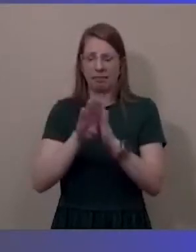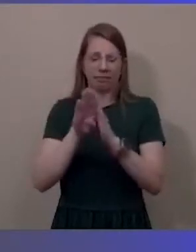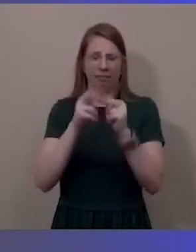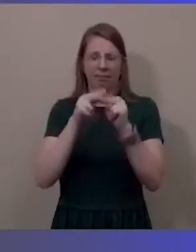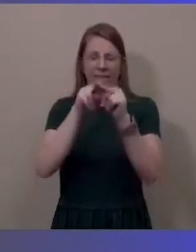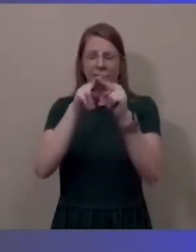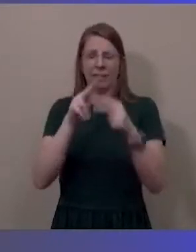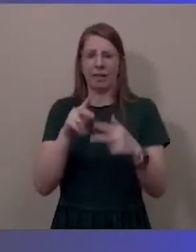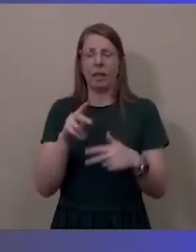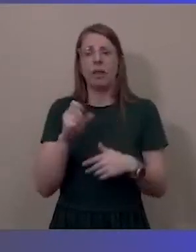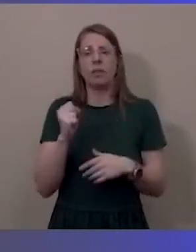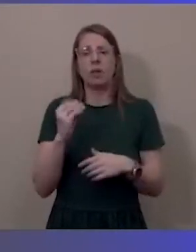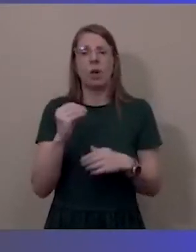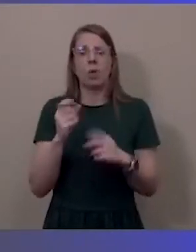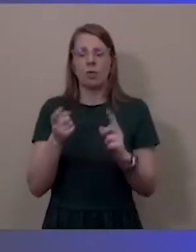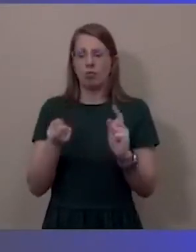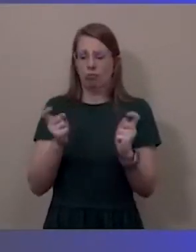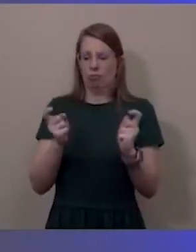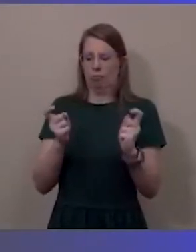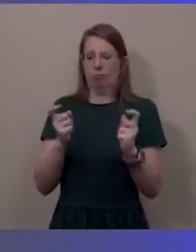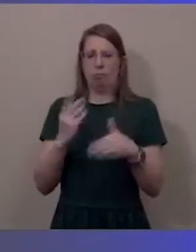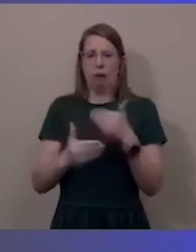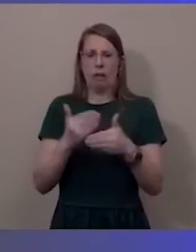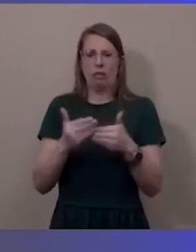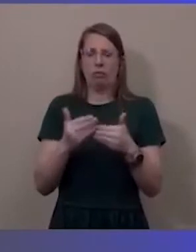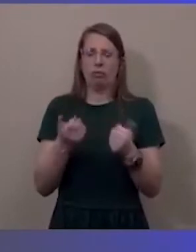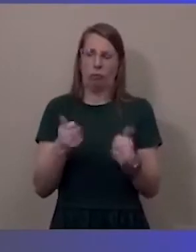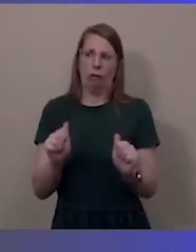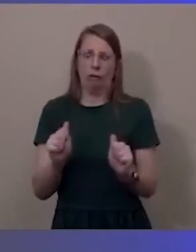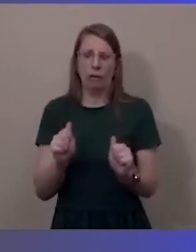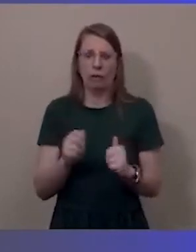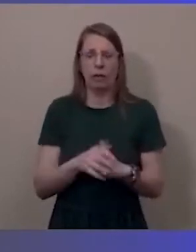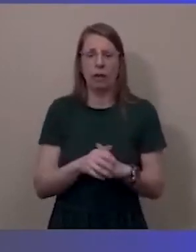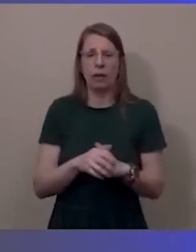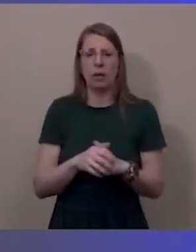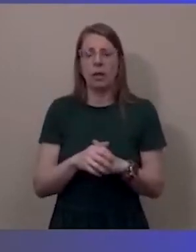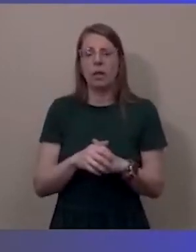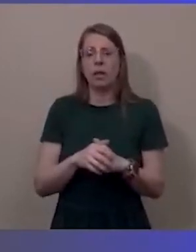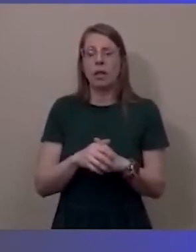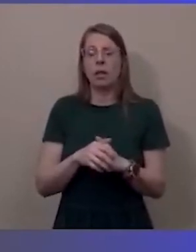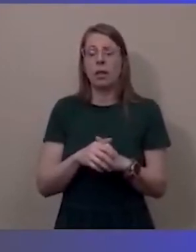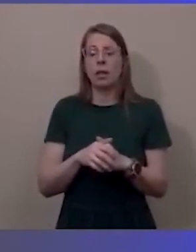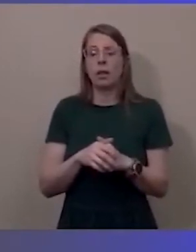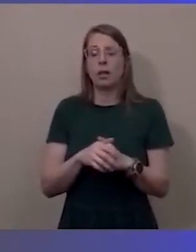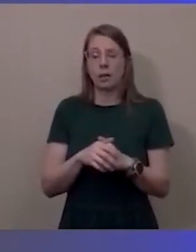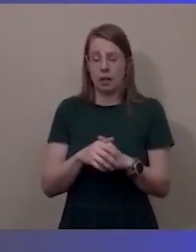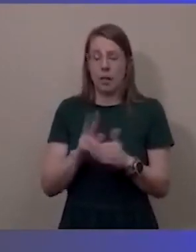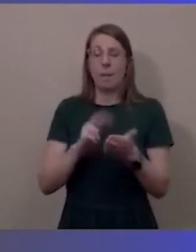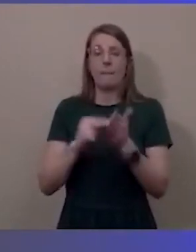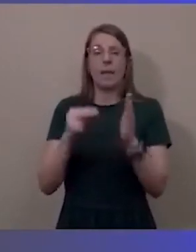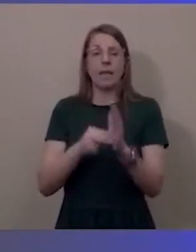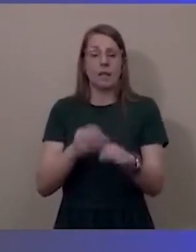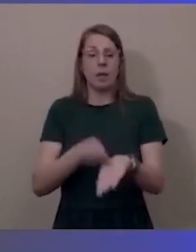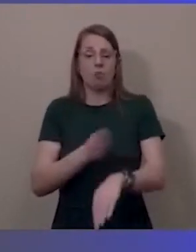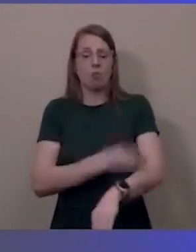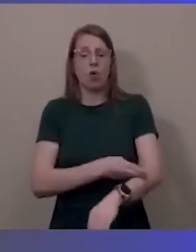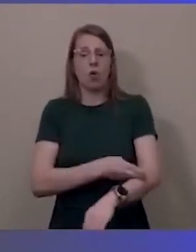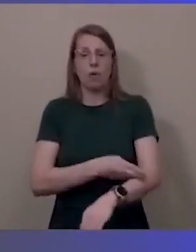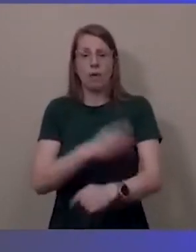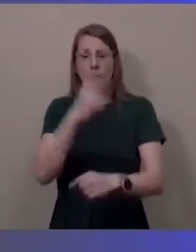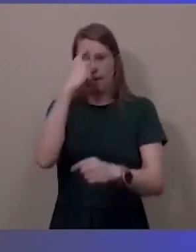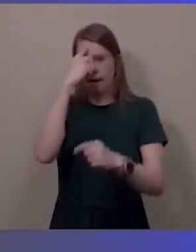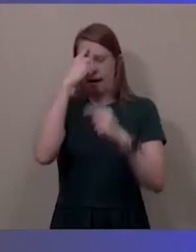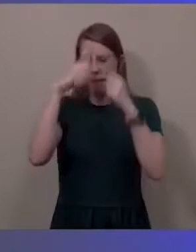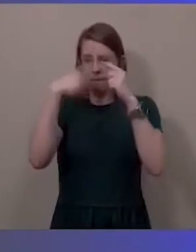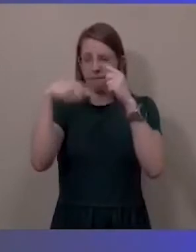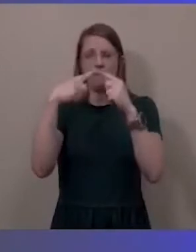disease process more so and by virtue of doing that, improve those cognitive symptoms. But today